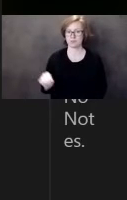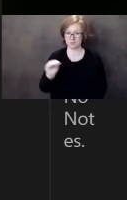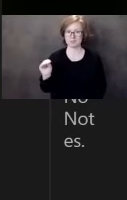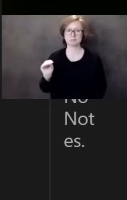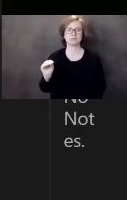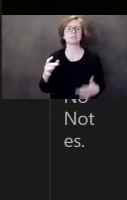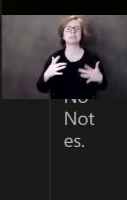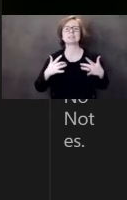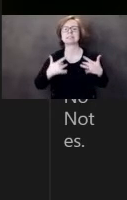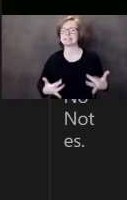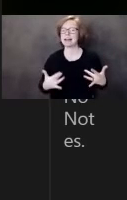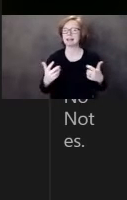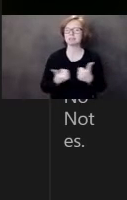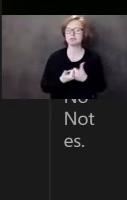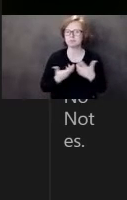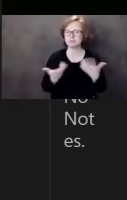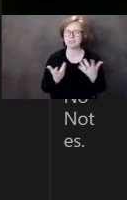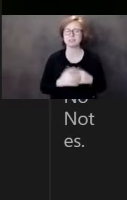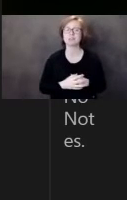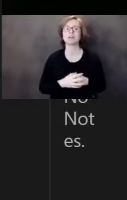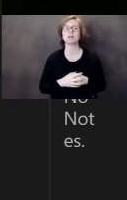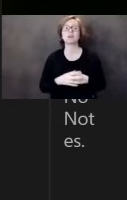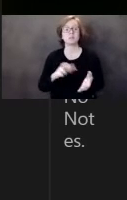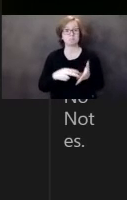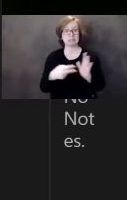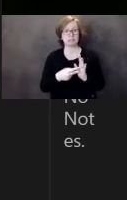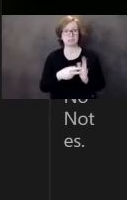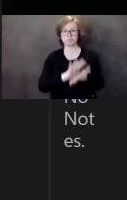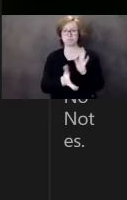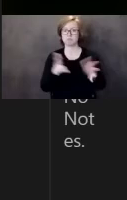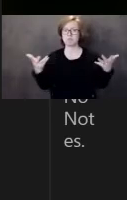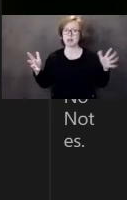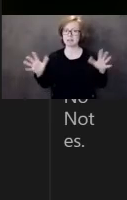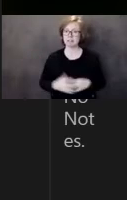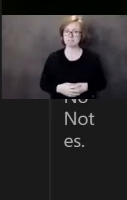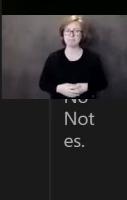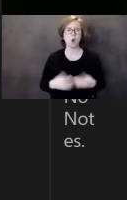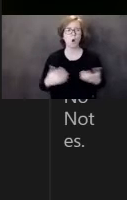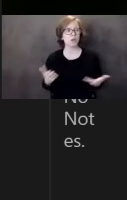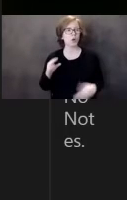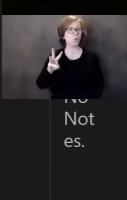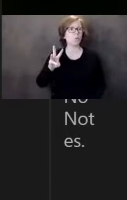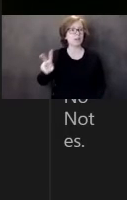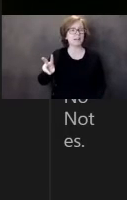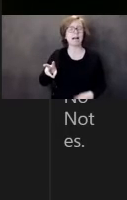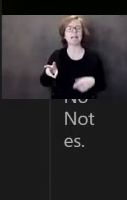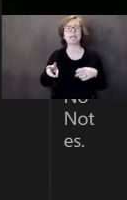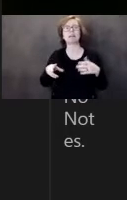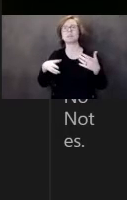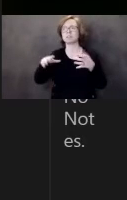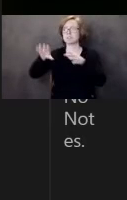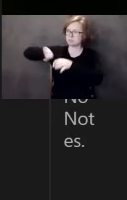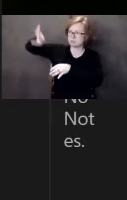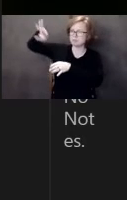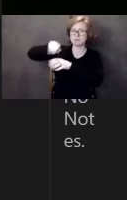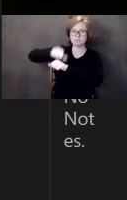to the chemistry, but certainly don't just assume, oh, well, here I am, I'm in the Willamette Valley. She said it, I'm in the slopes of the Cascades. Be sure to test